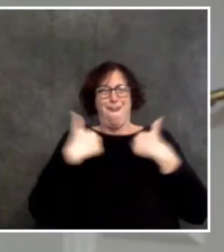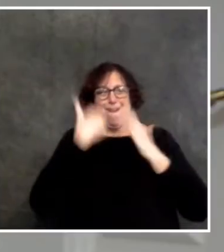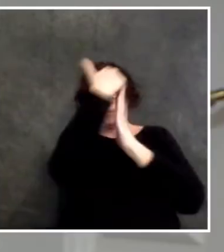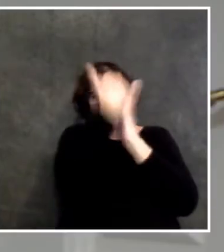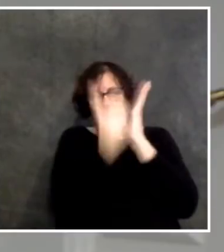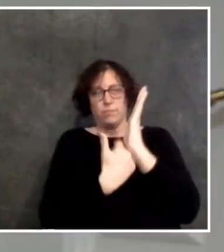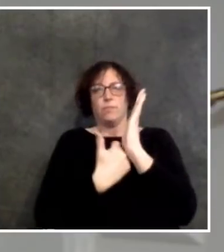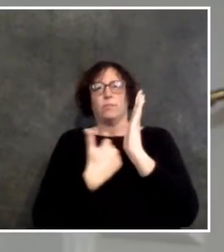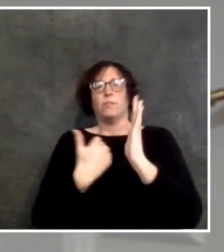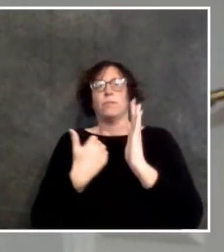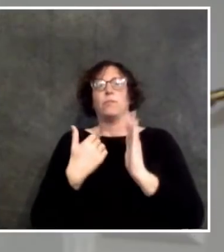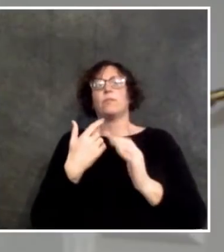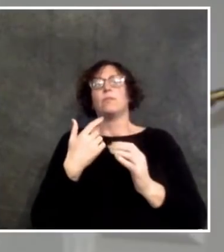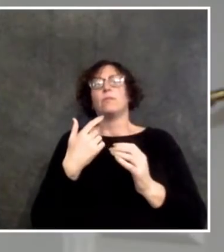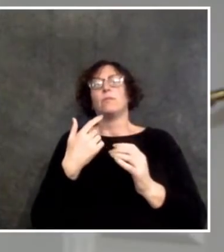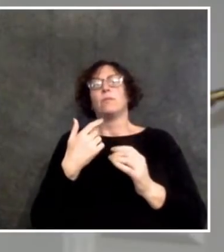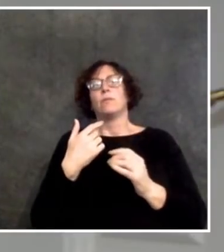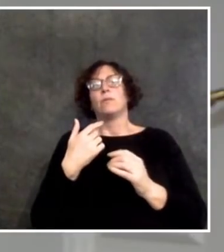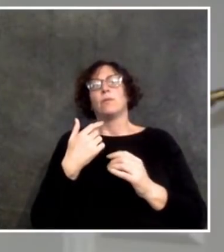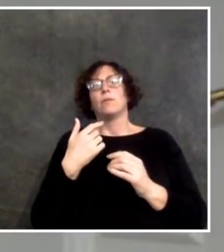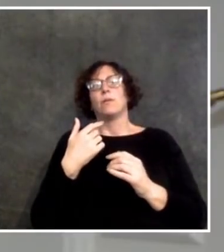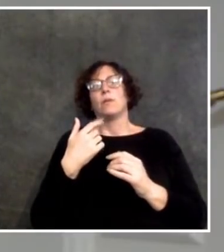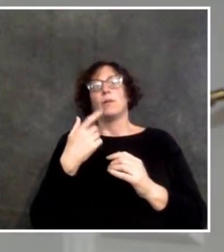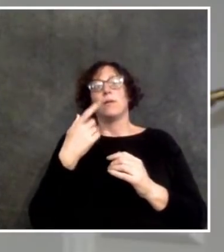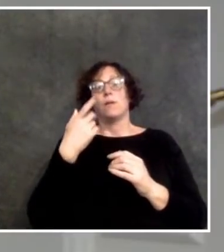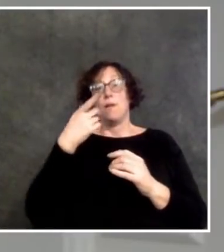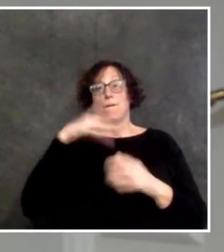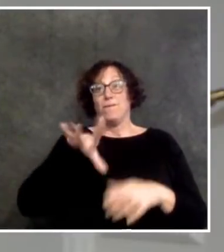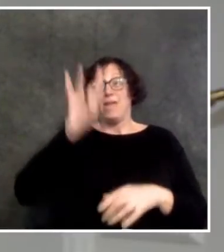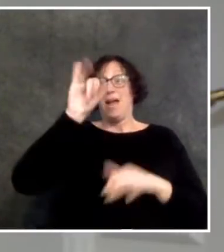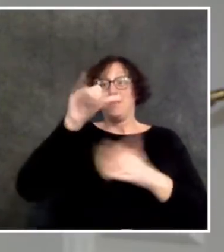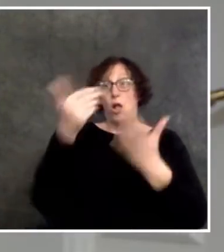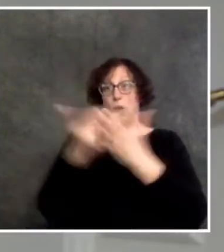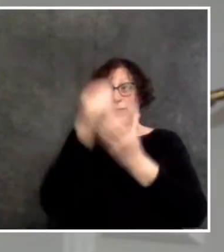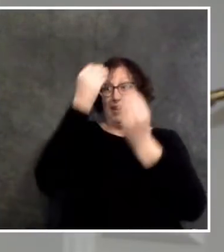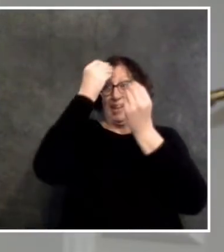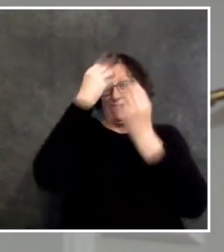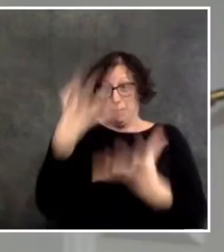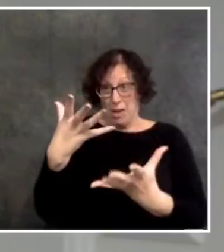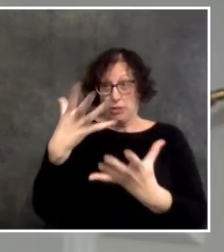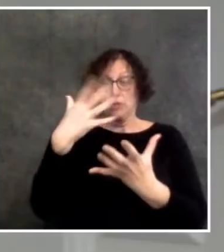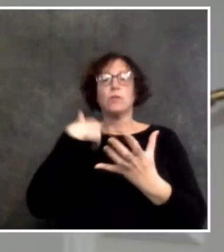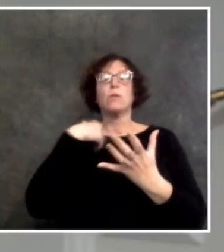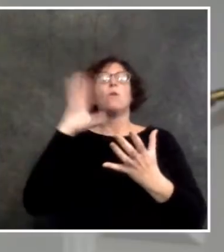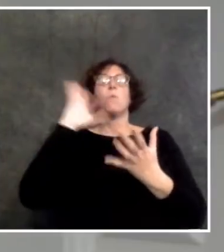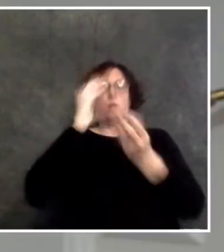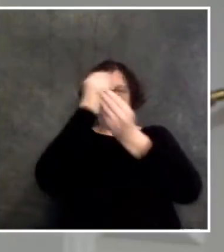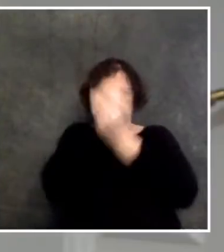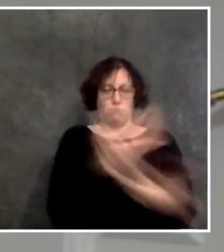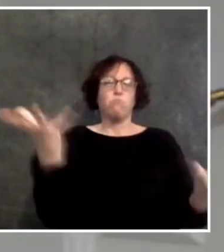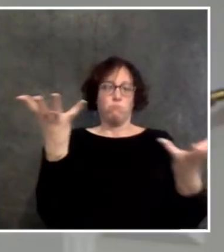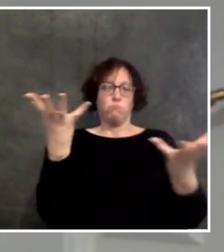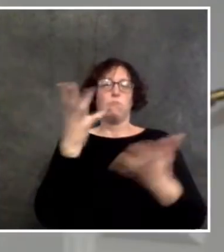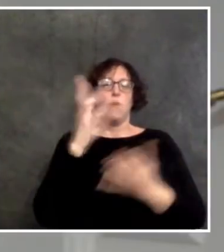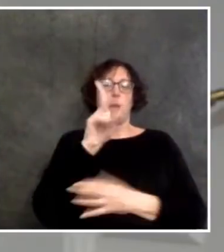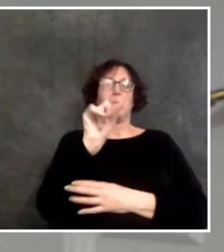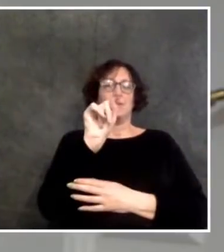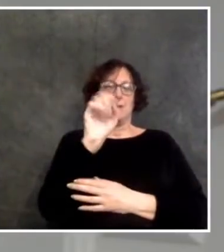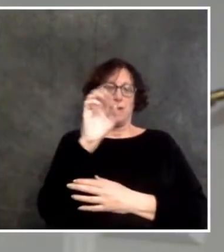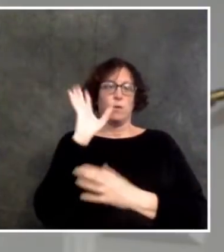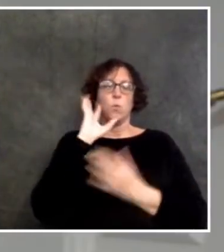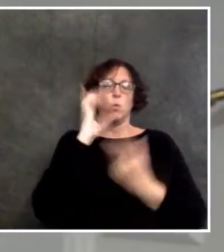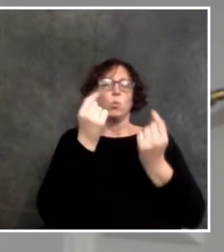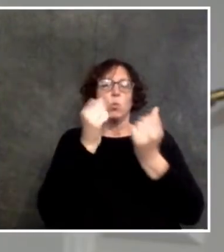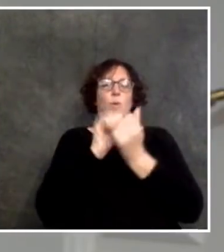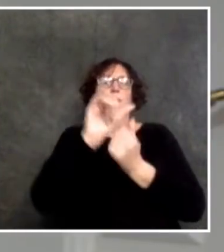so specific to masks, I think we have seen a progression on our guidance